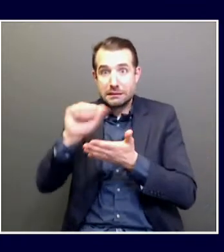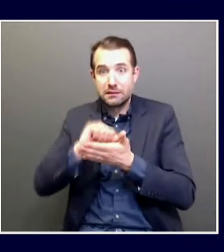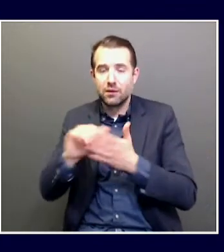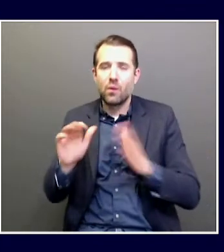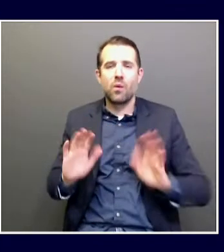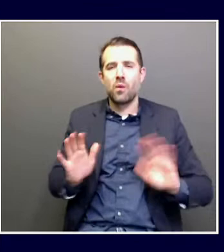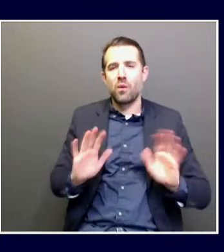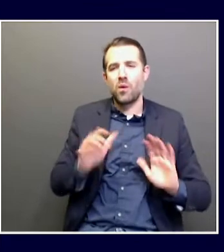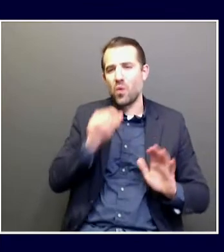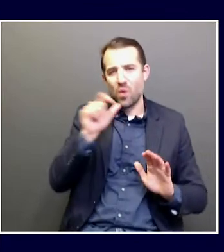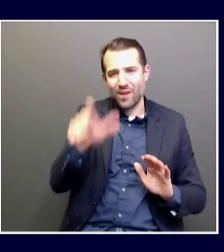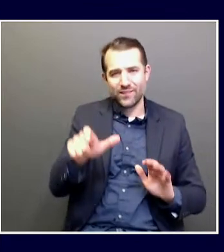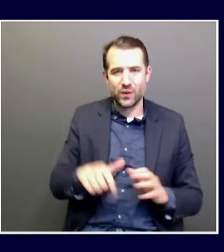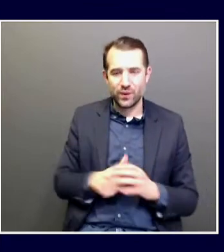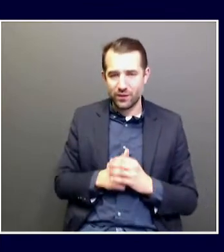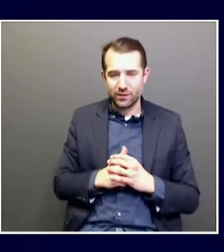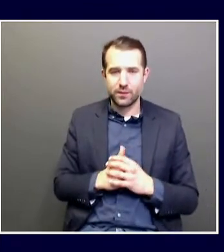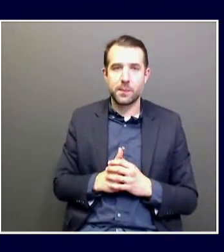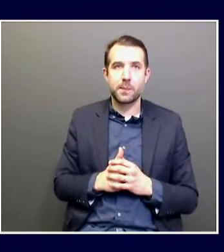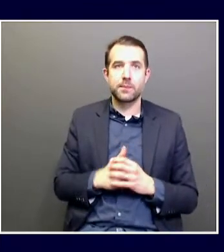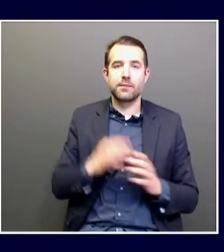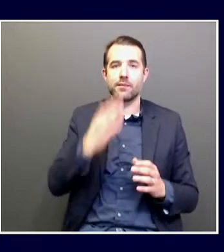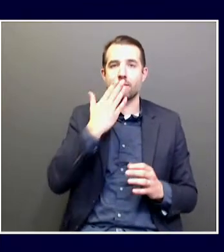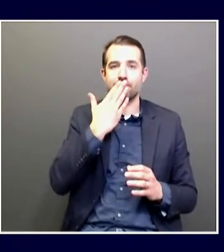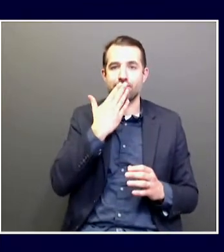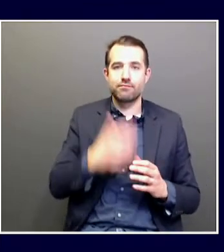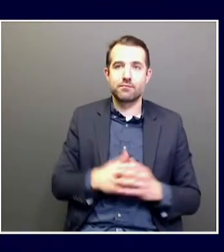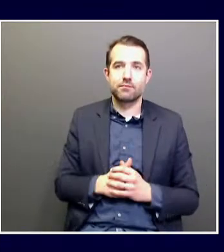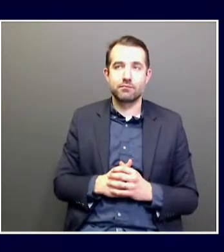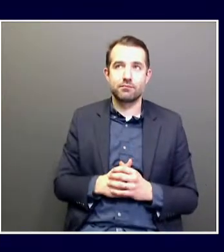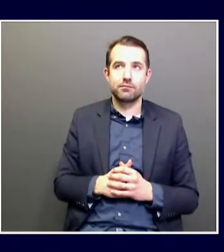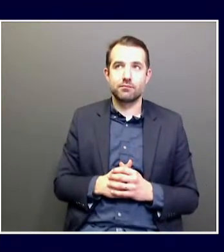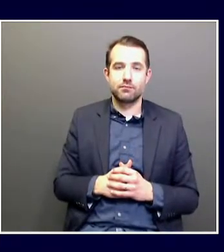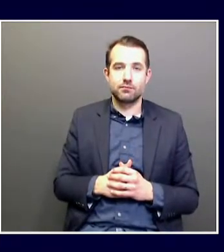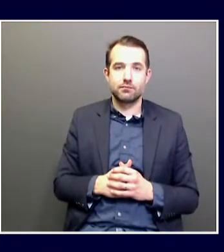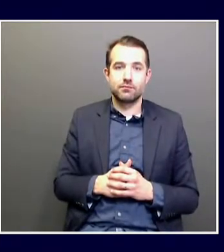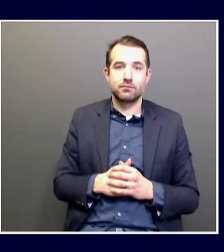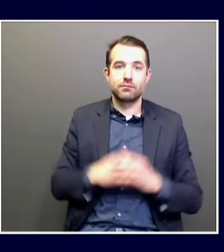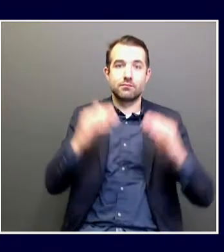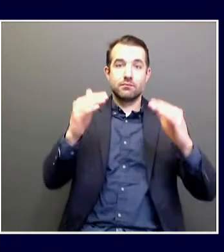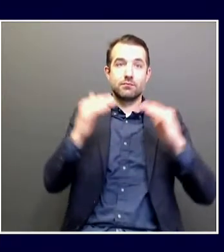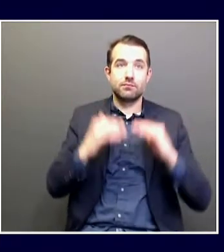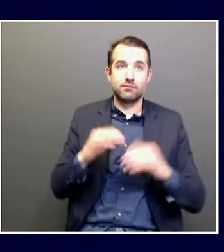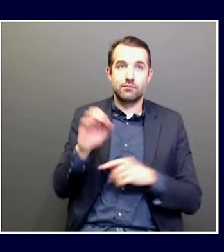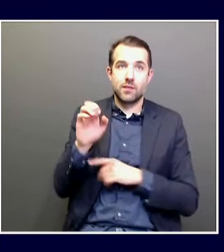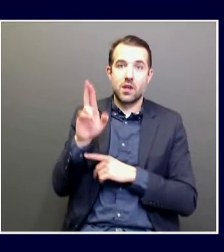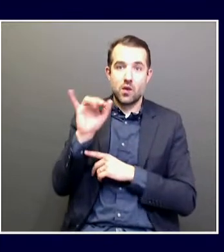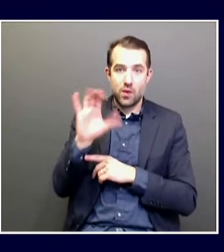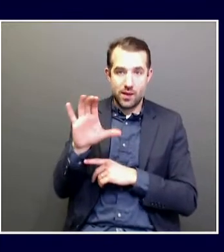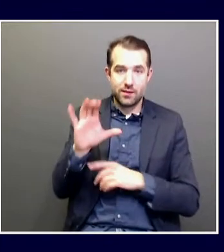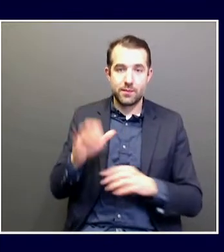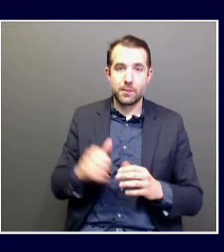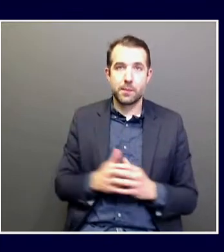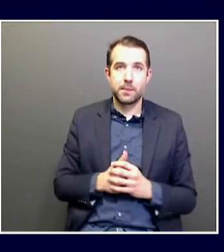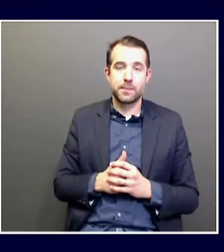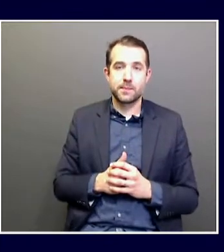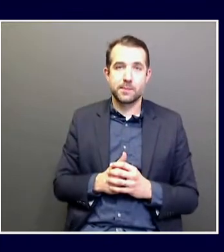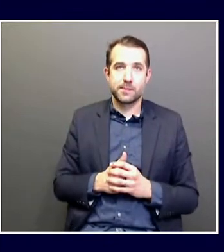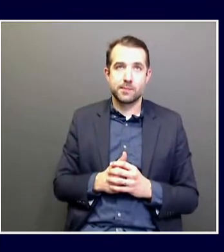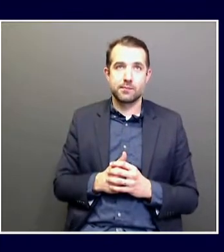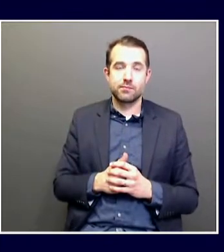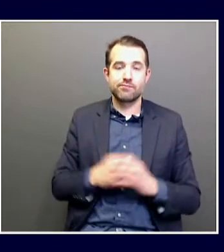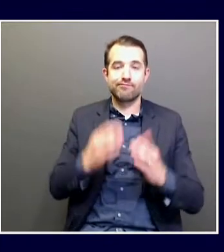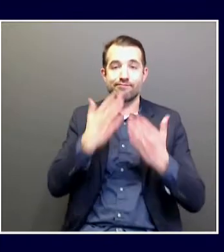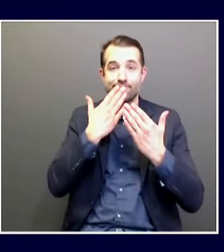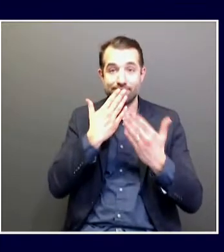that. Thank you. Mm-hmm. Thanks, Amy. Let me go to Eric Russell next. Thank you, Dr. Shah. Commissioner